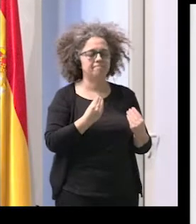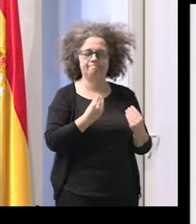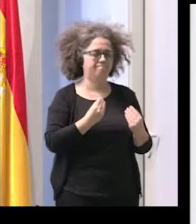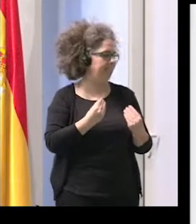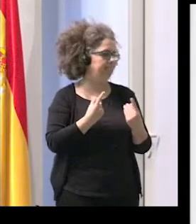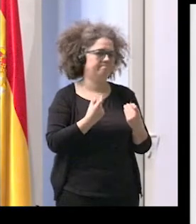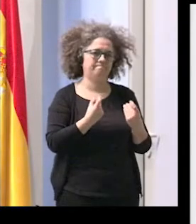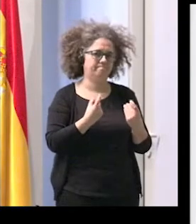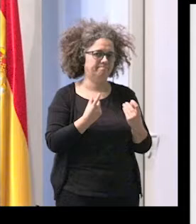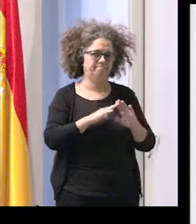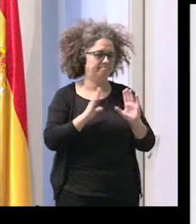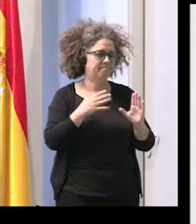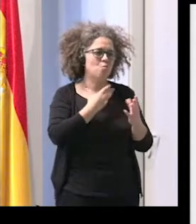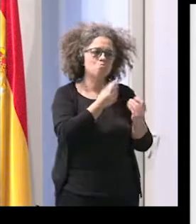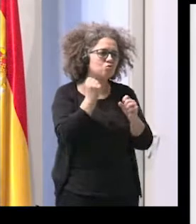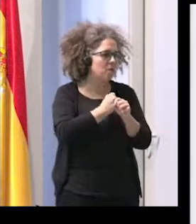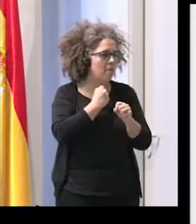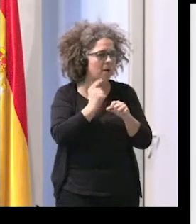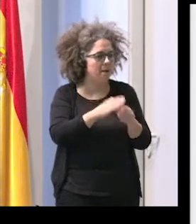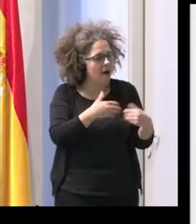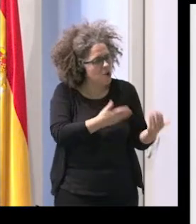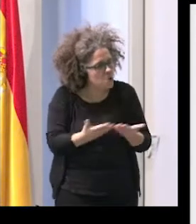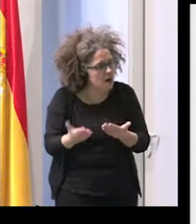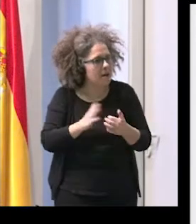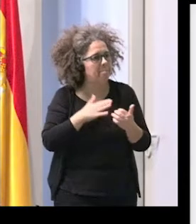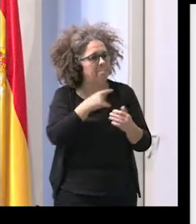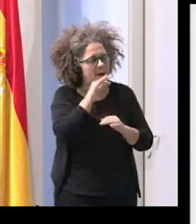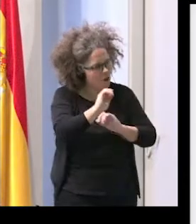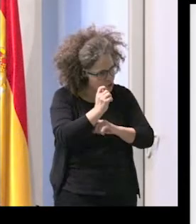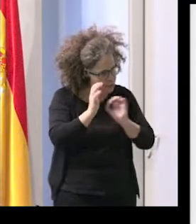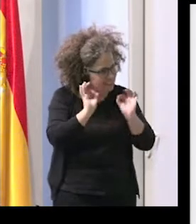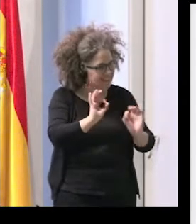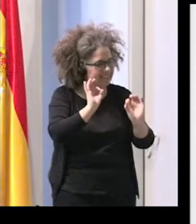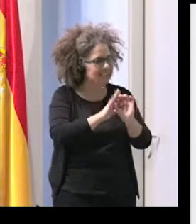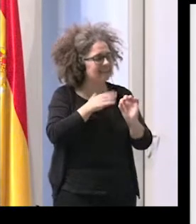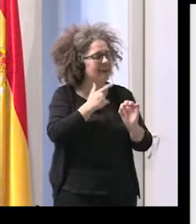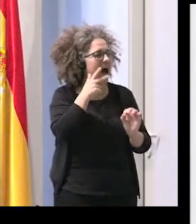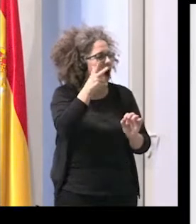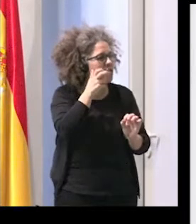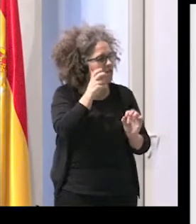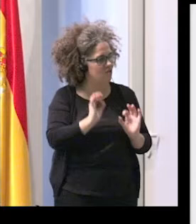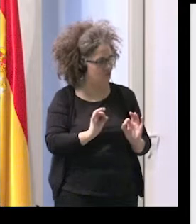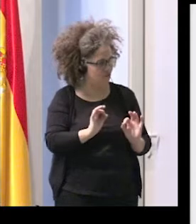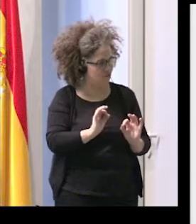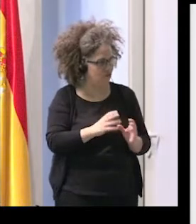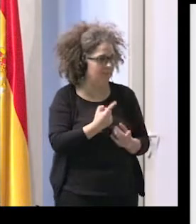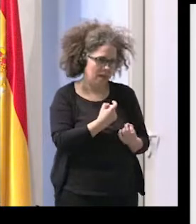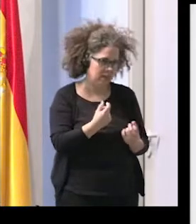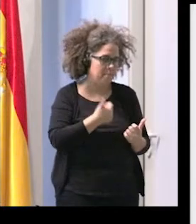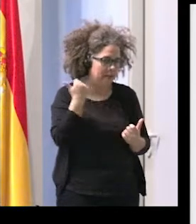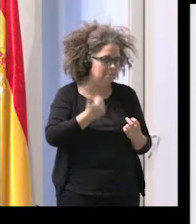them gain true binaural hearing. So let's first talk about the first